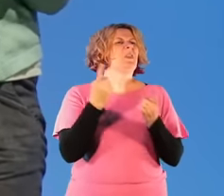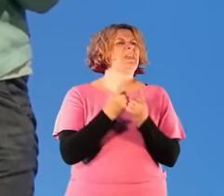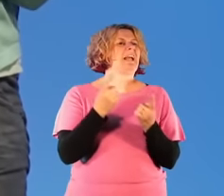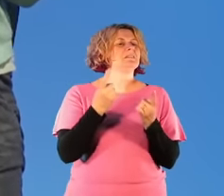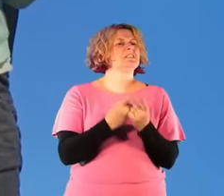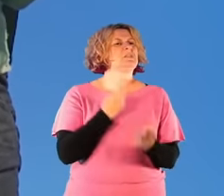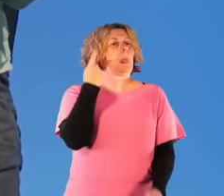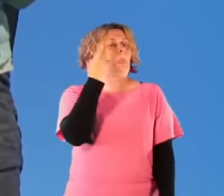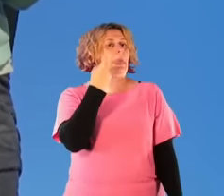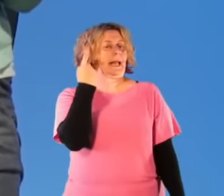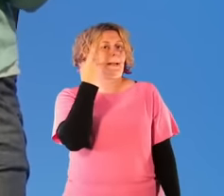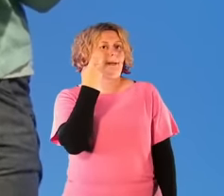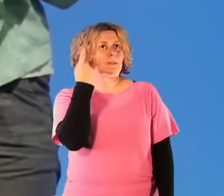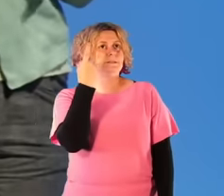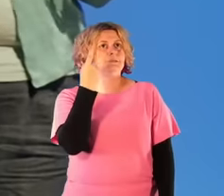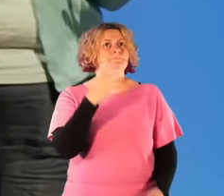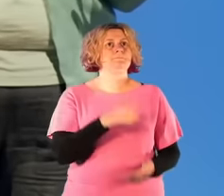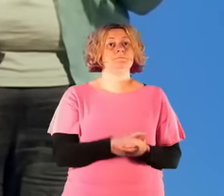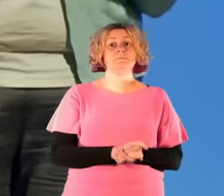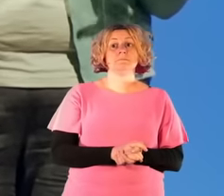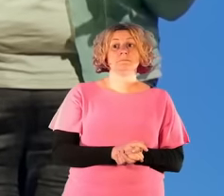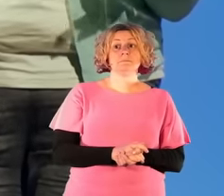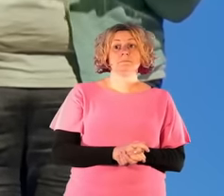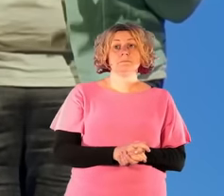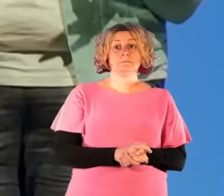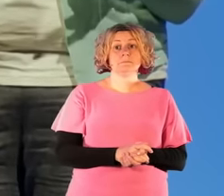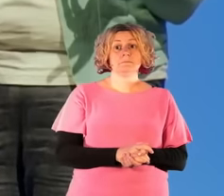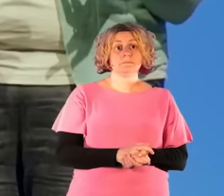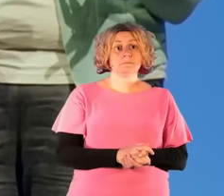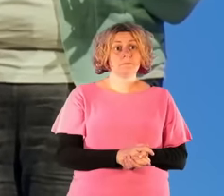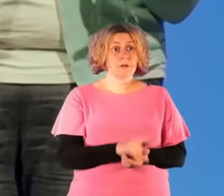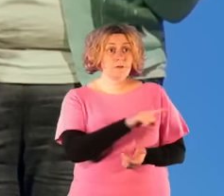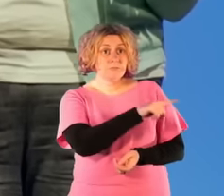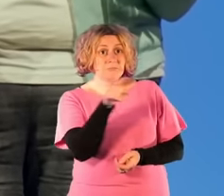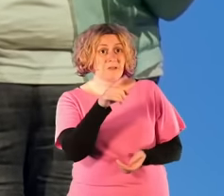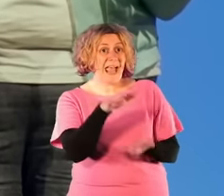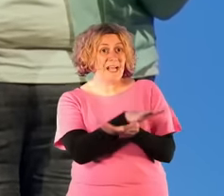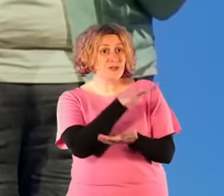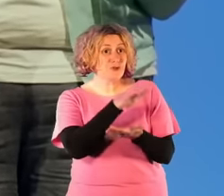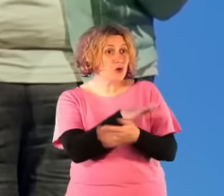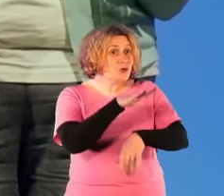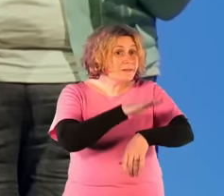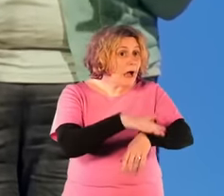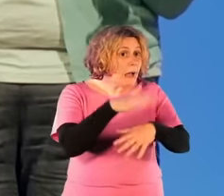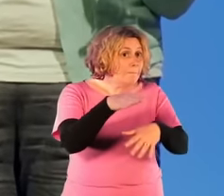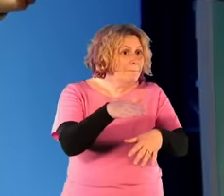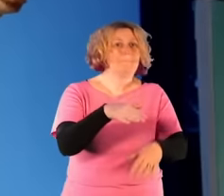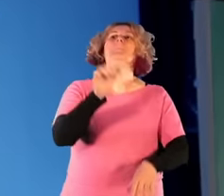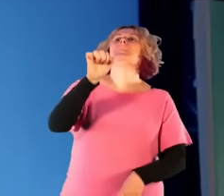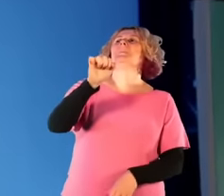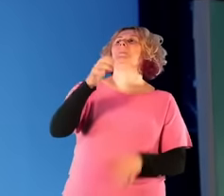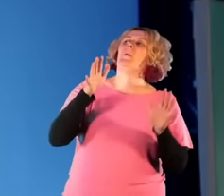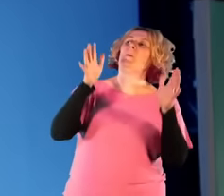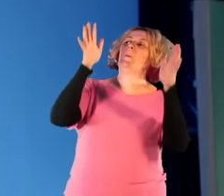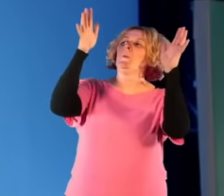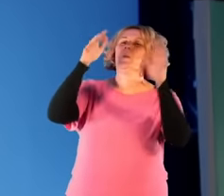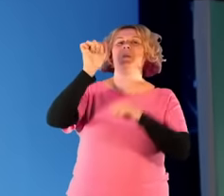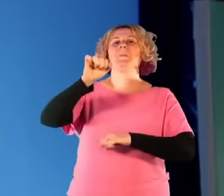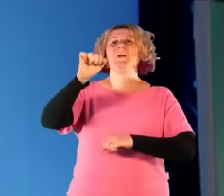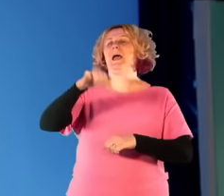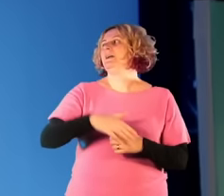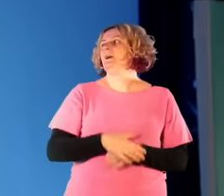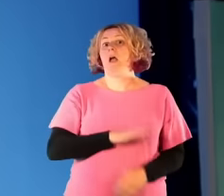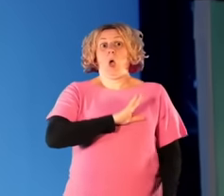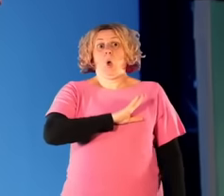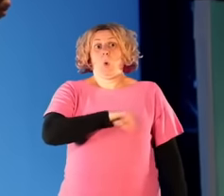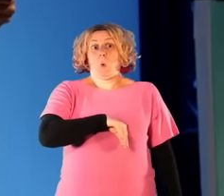consideration. Firstly, we hope you've enjoyed your time at Keswick Convention. Have you enjoyed your time at Keswick Convention? Good. That's always a relief